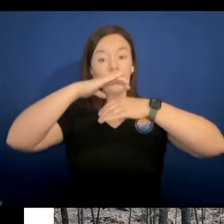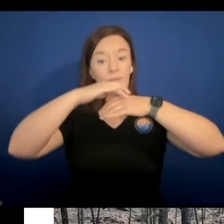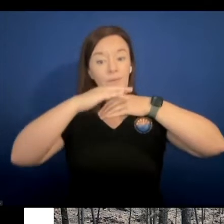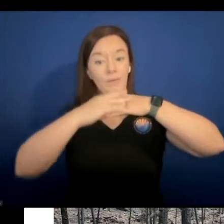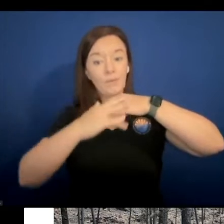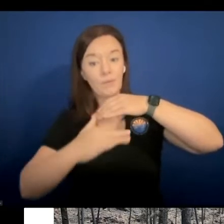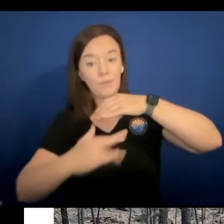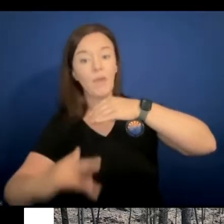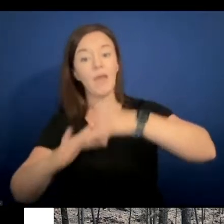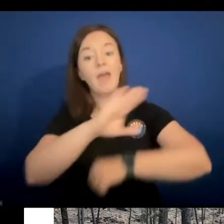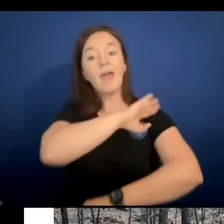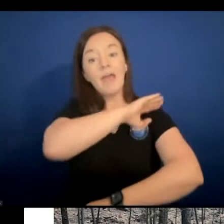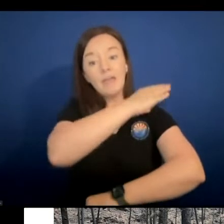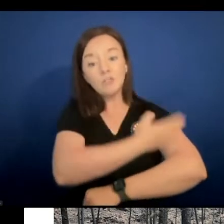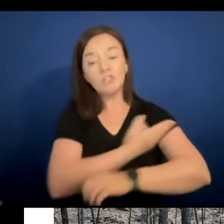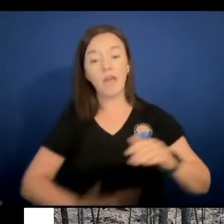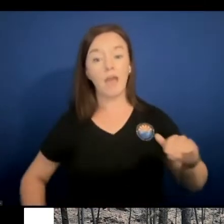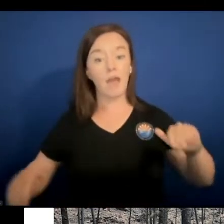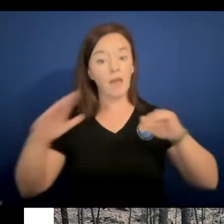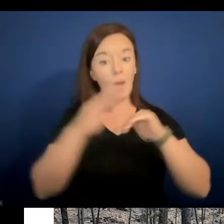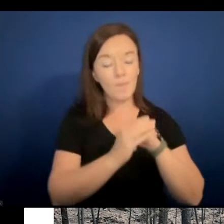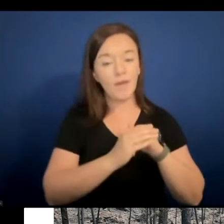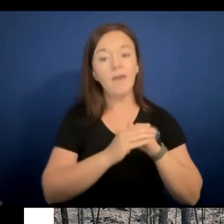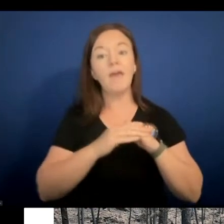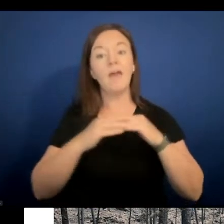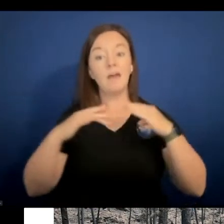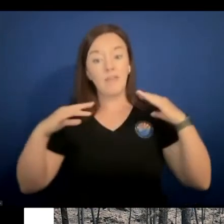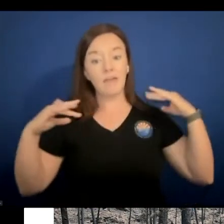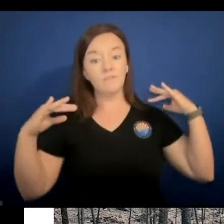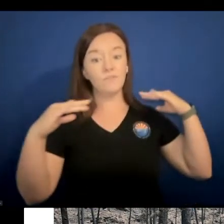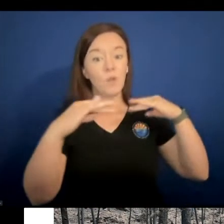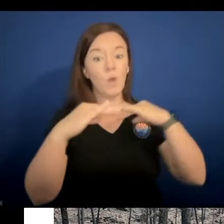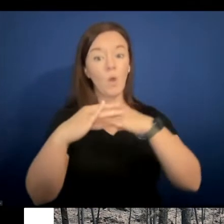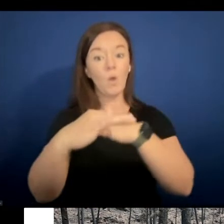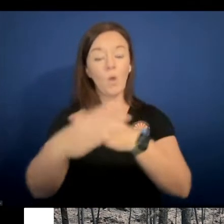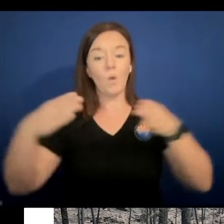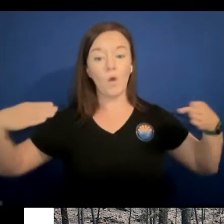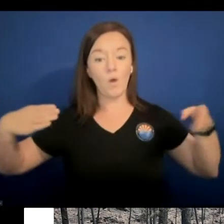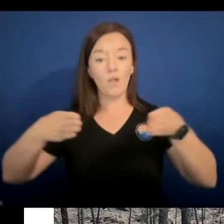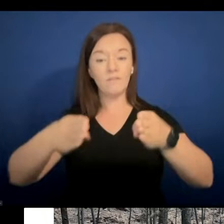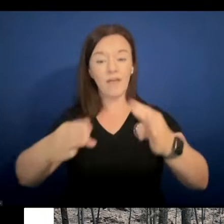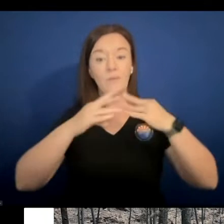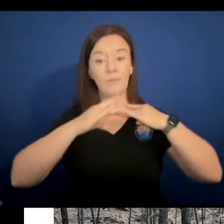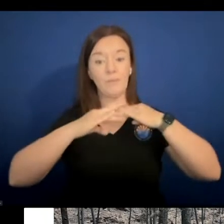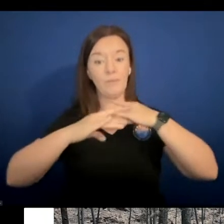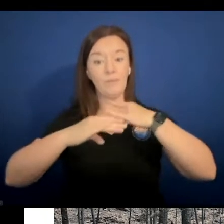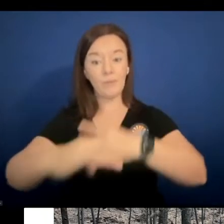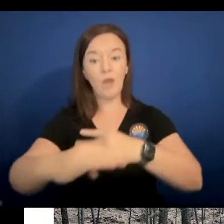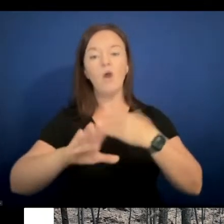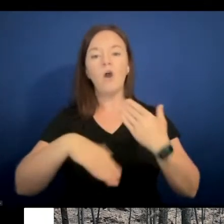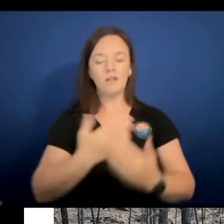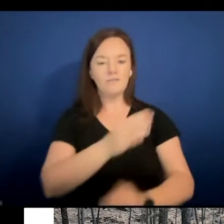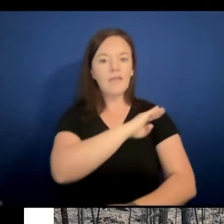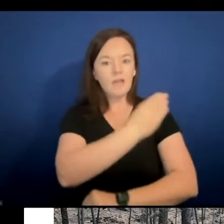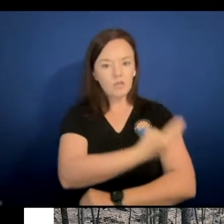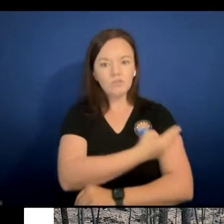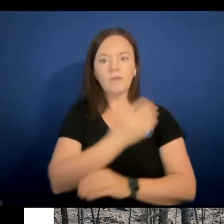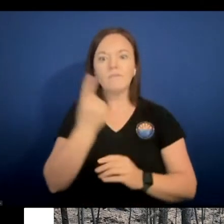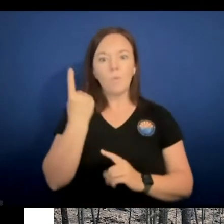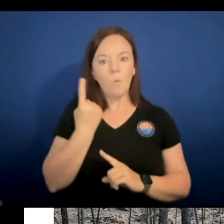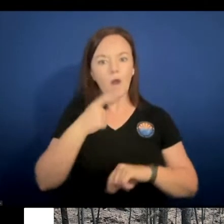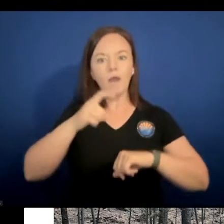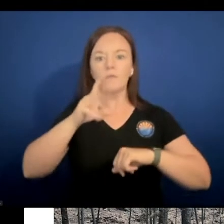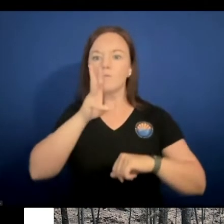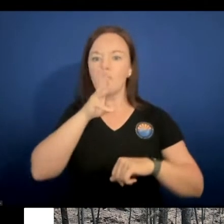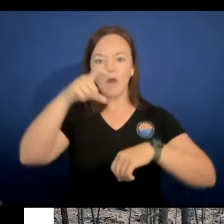line, and then that increases the energy of that one water drop off these slopes.